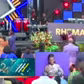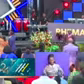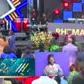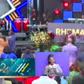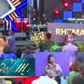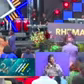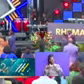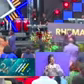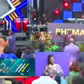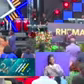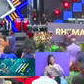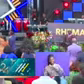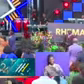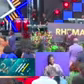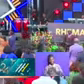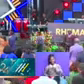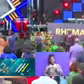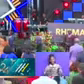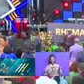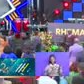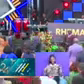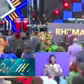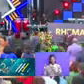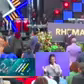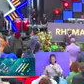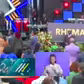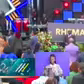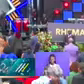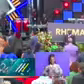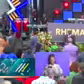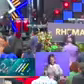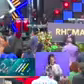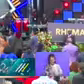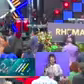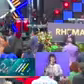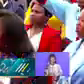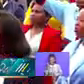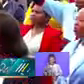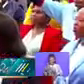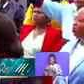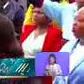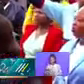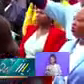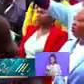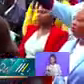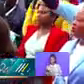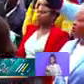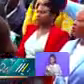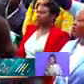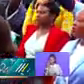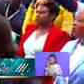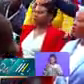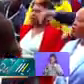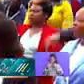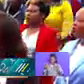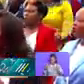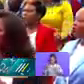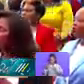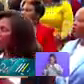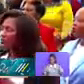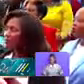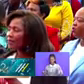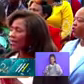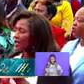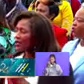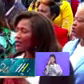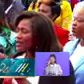to happen in your ministry is going to move like a speed like you have never seen it before because an acceleration is about